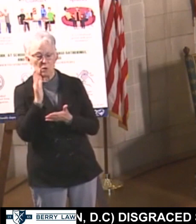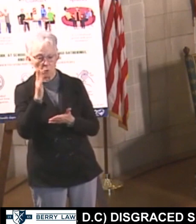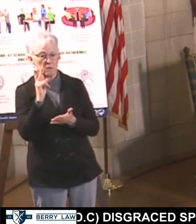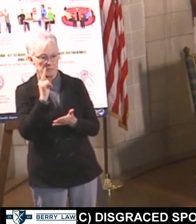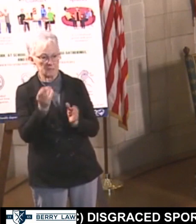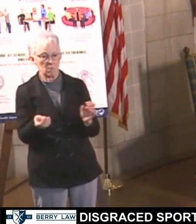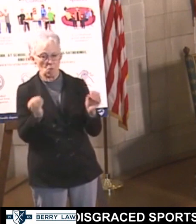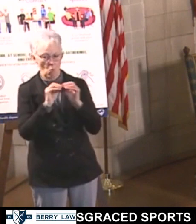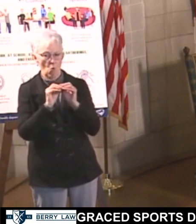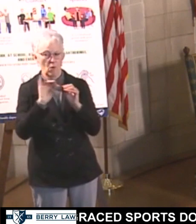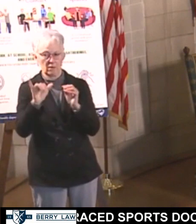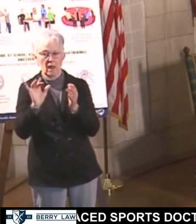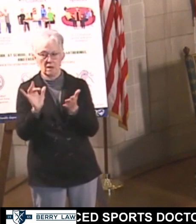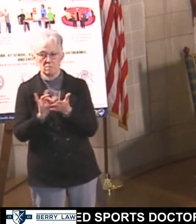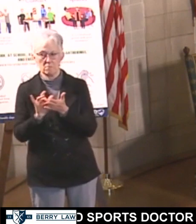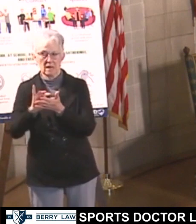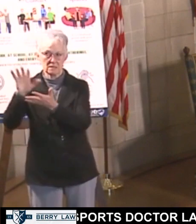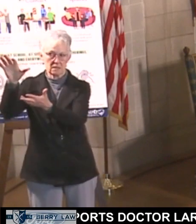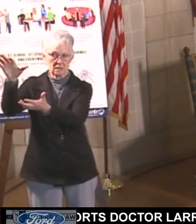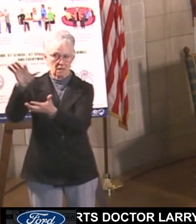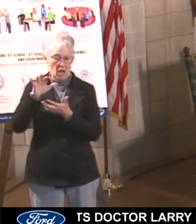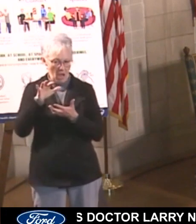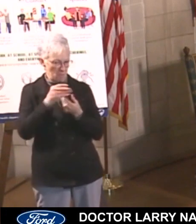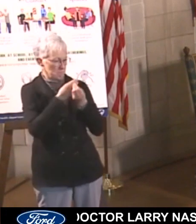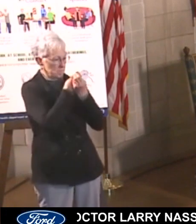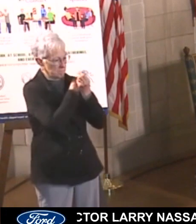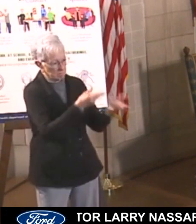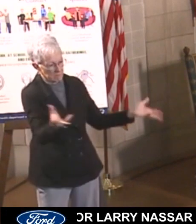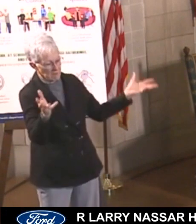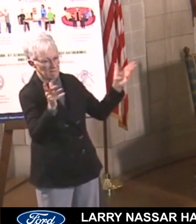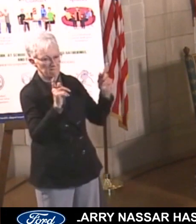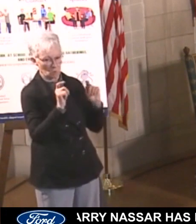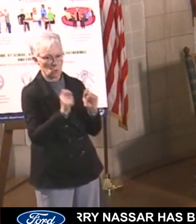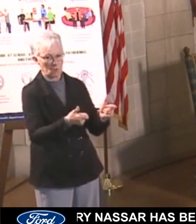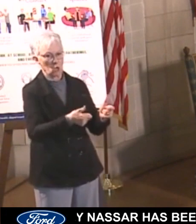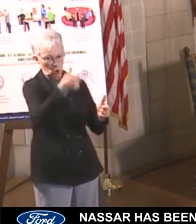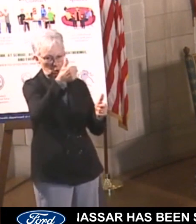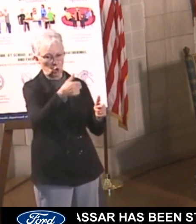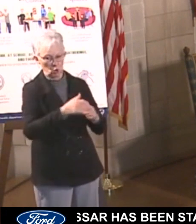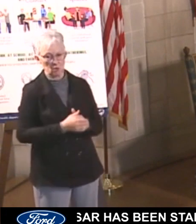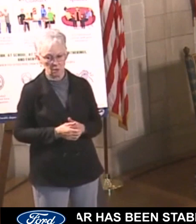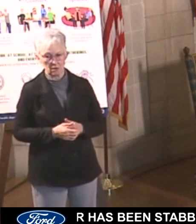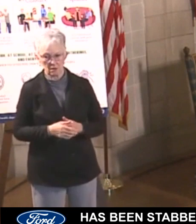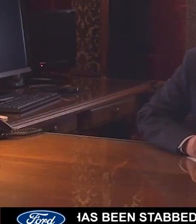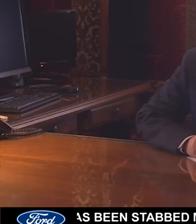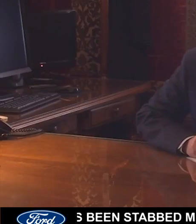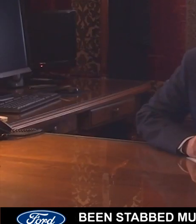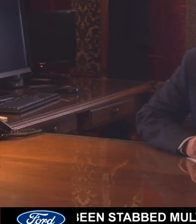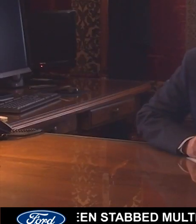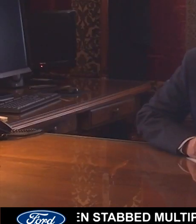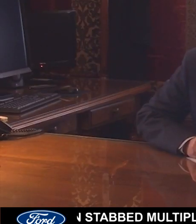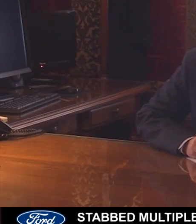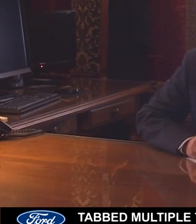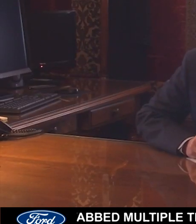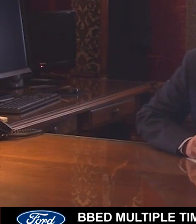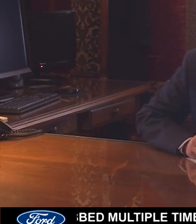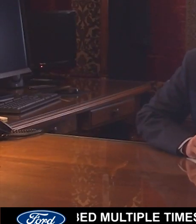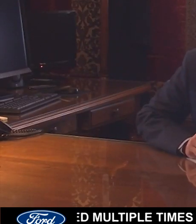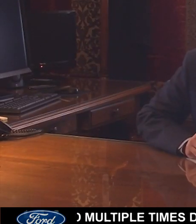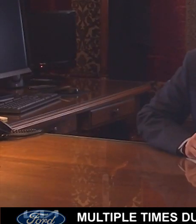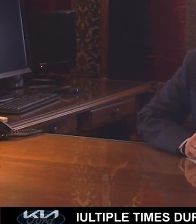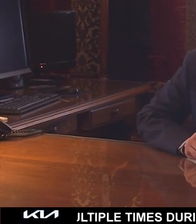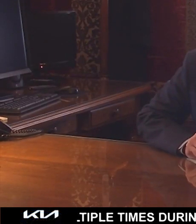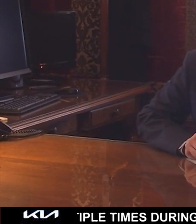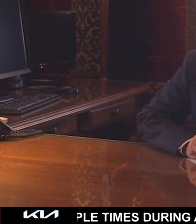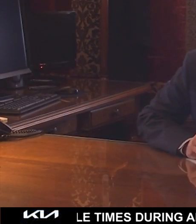for CCP espionage, it would be a huge betrayal of who we are as Americans. Another member of the group says the